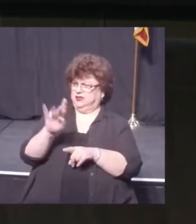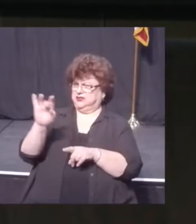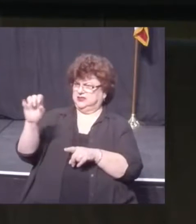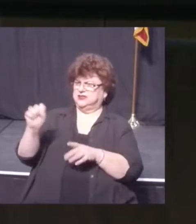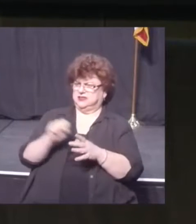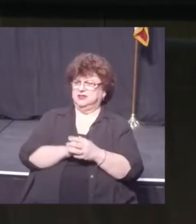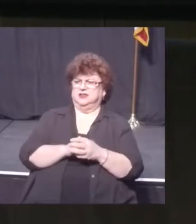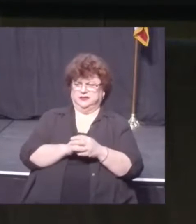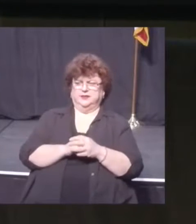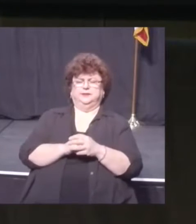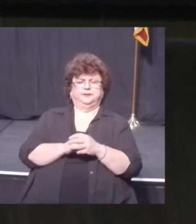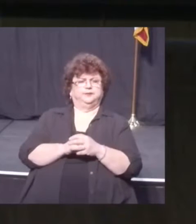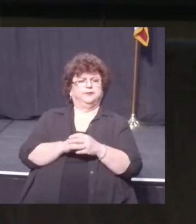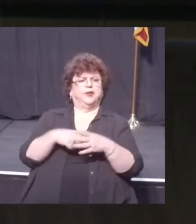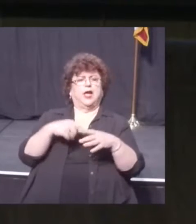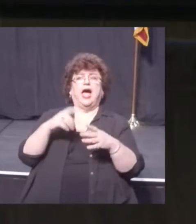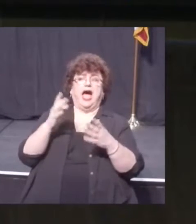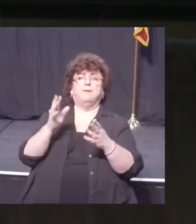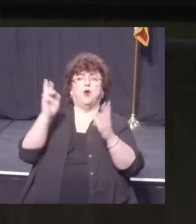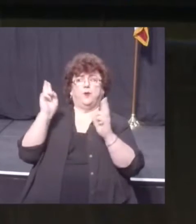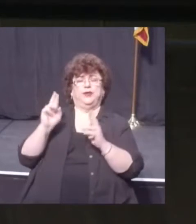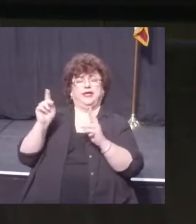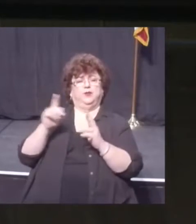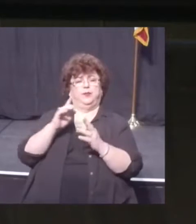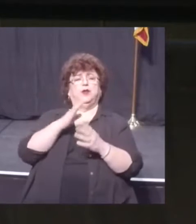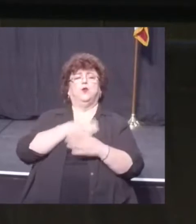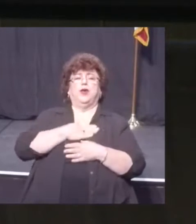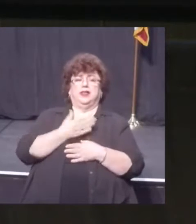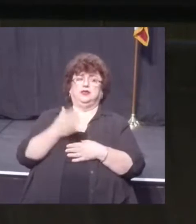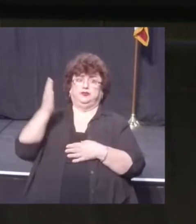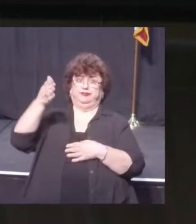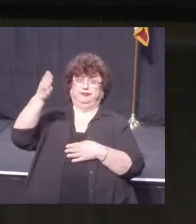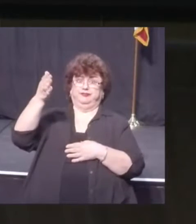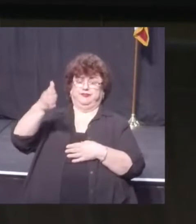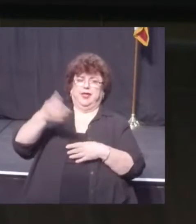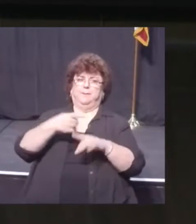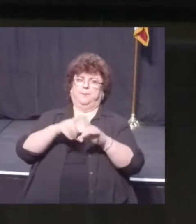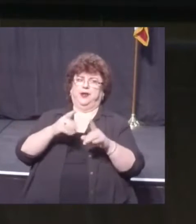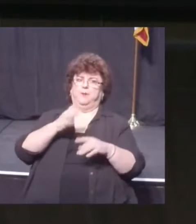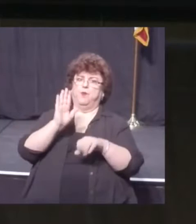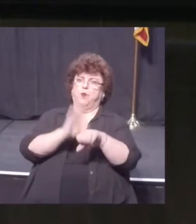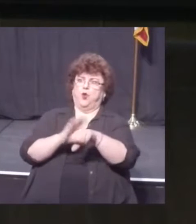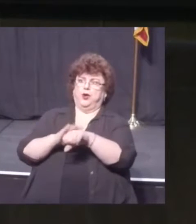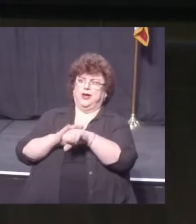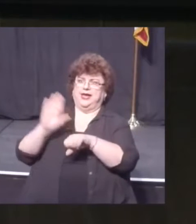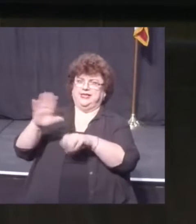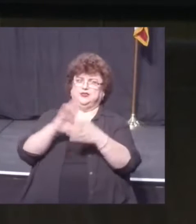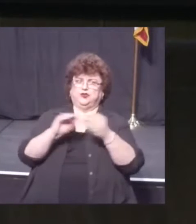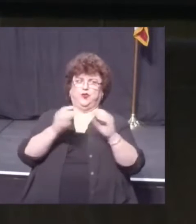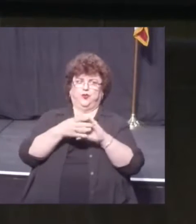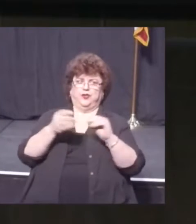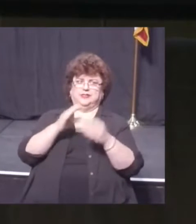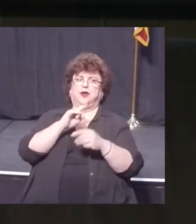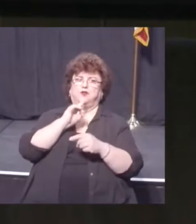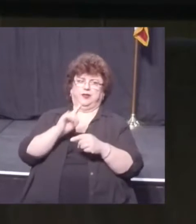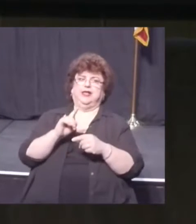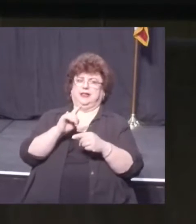thinking he might be open to giving a talk or two, but I warn you, his stories are legendary.